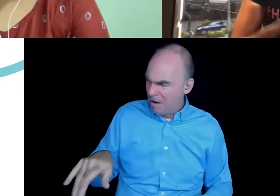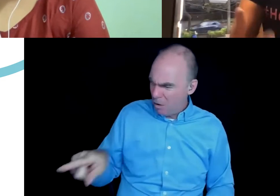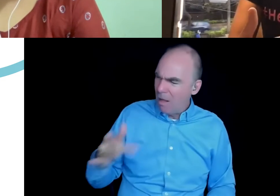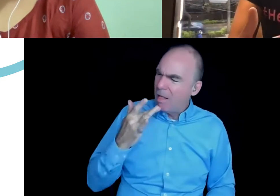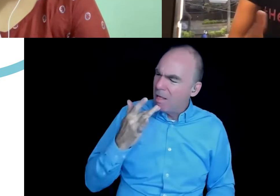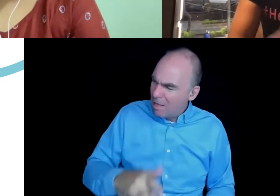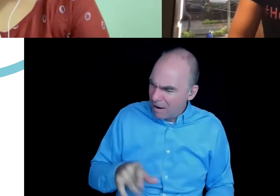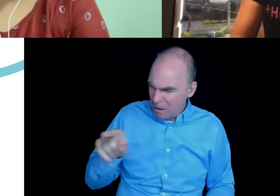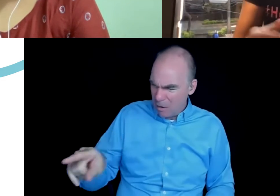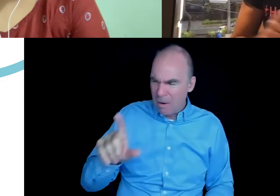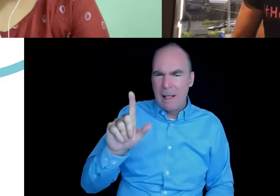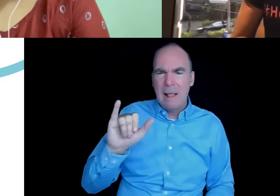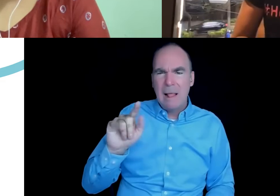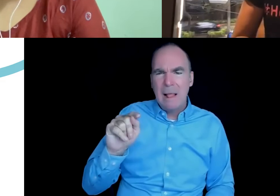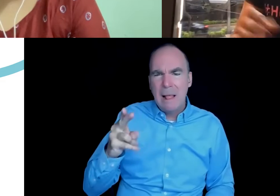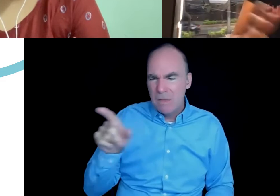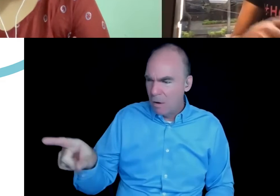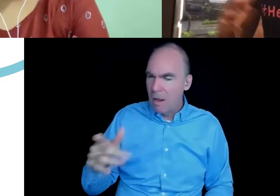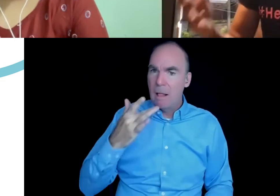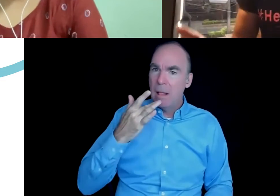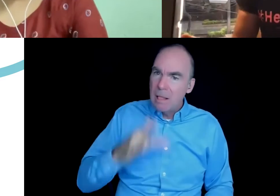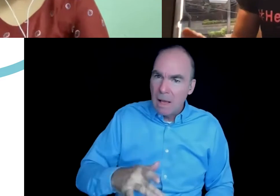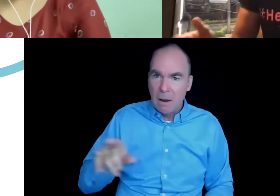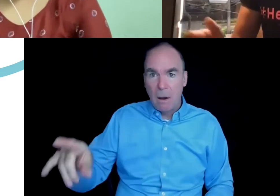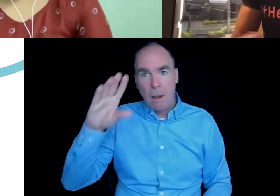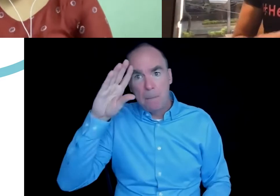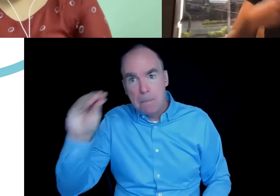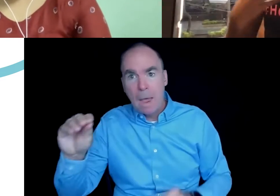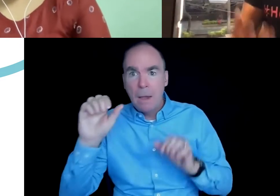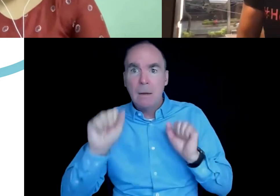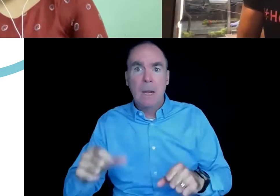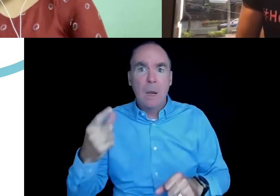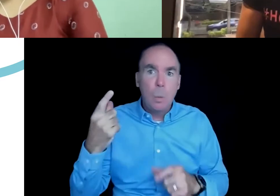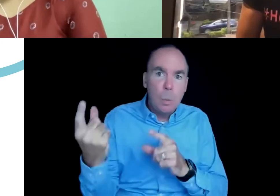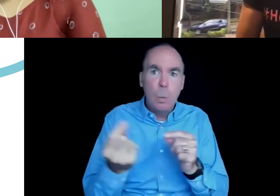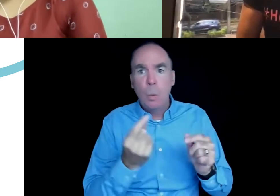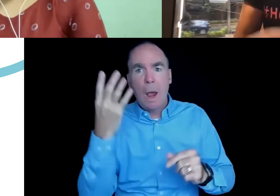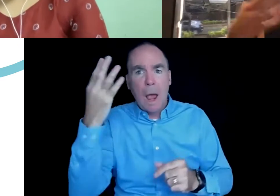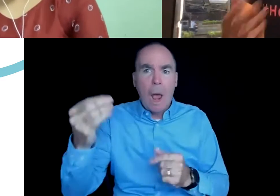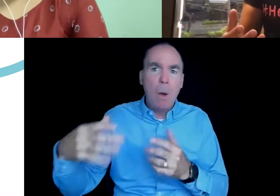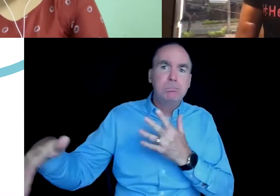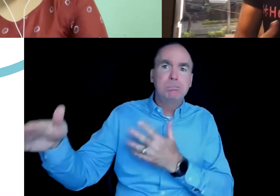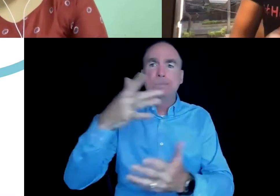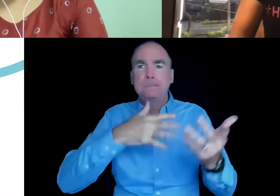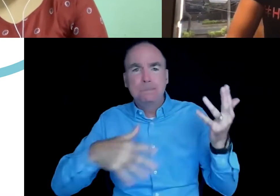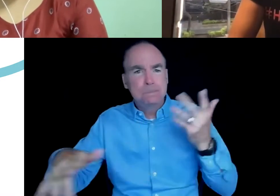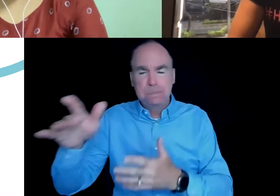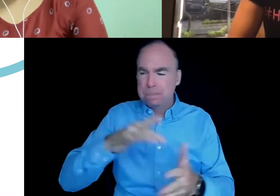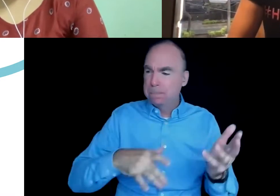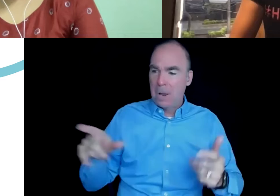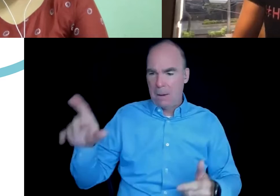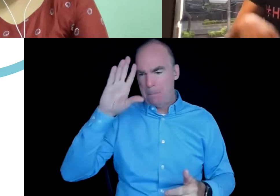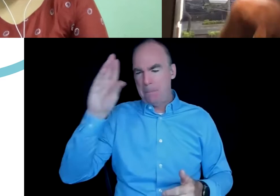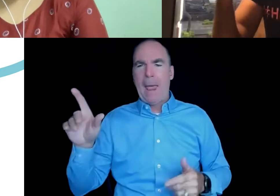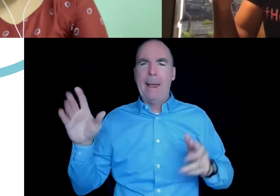are because you are a man, you are able to travel, to go outside of your city, to interact with a lot of activities, all of that because you are a